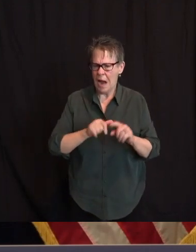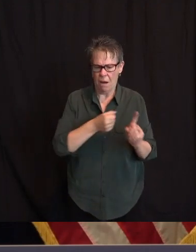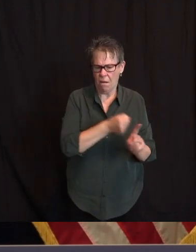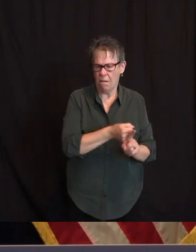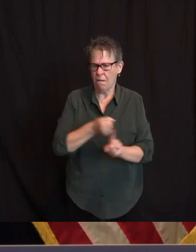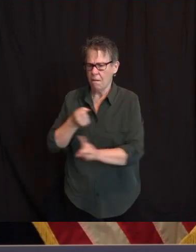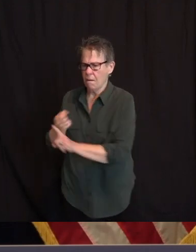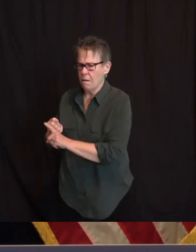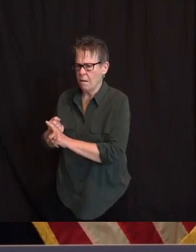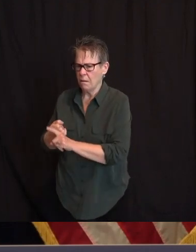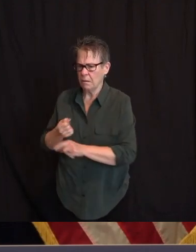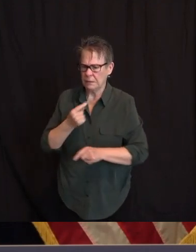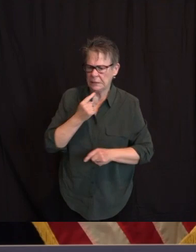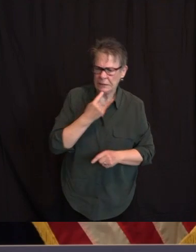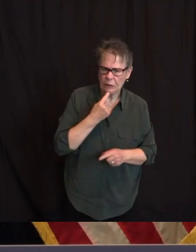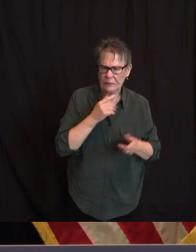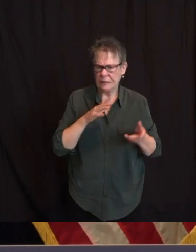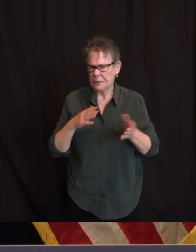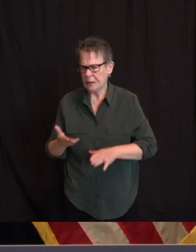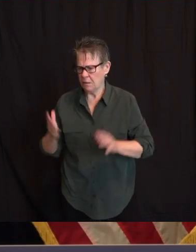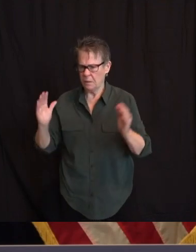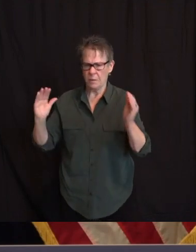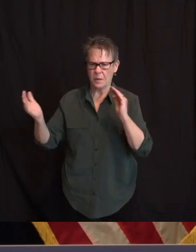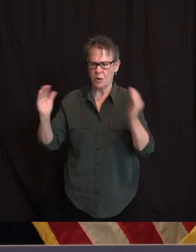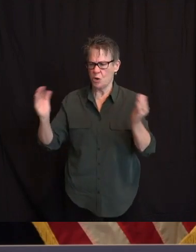seriousness in this state?